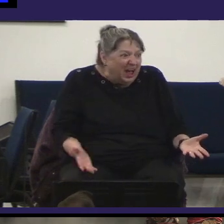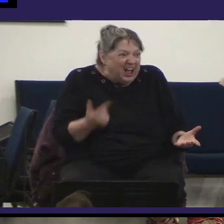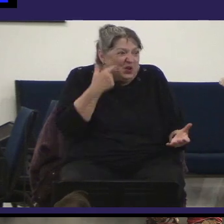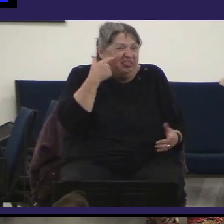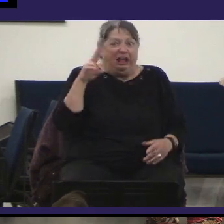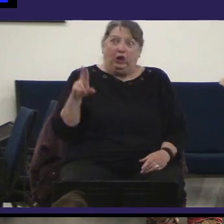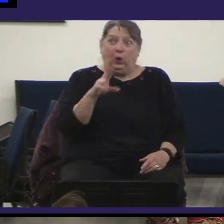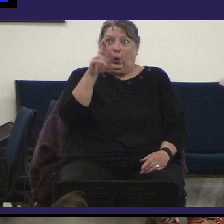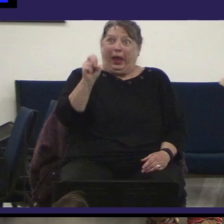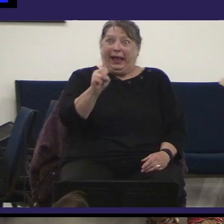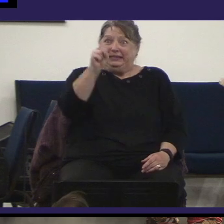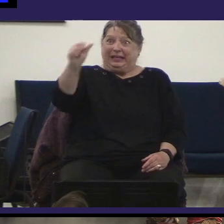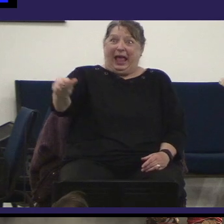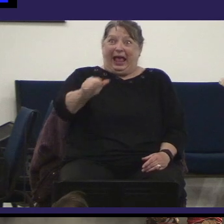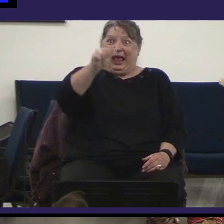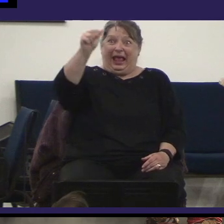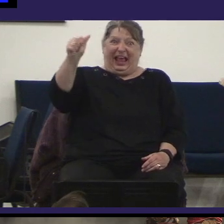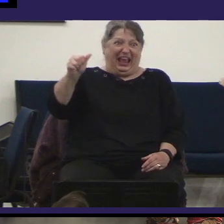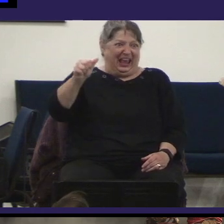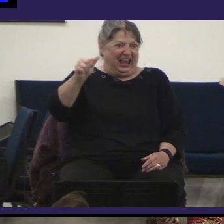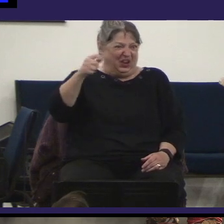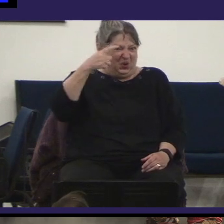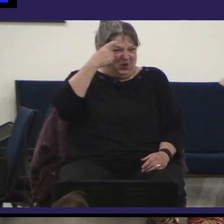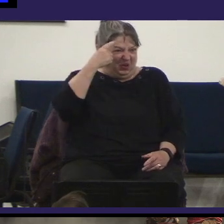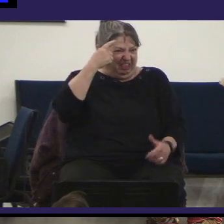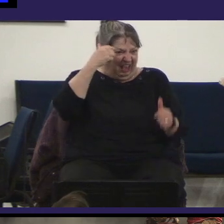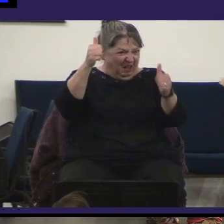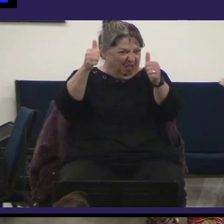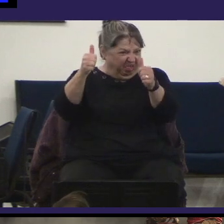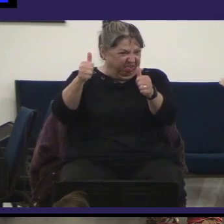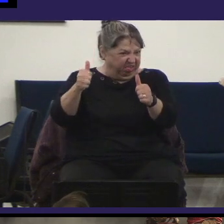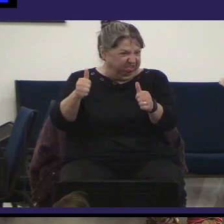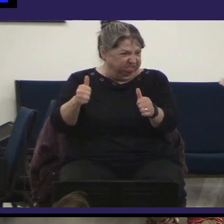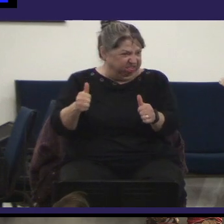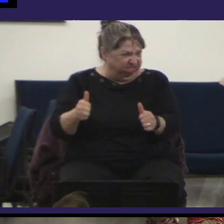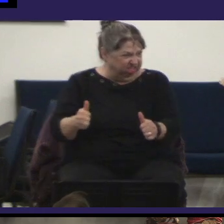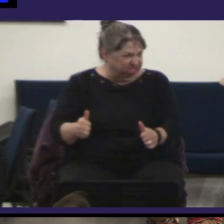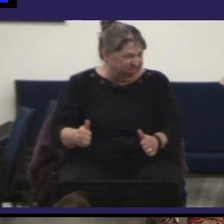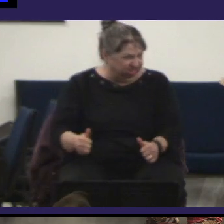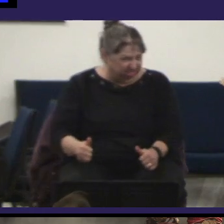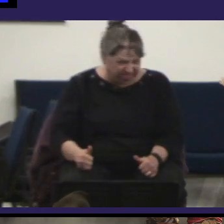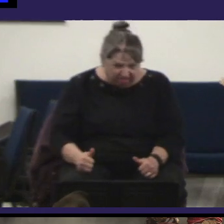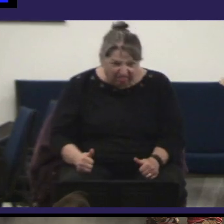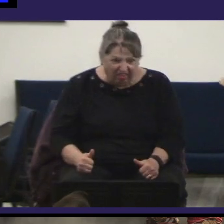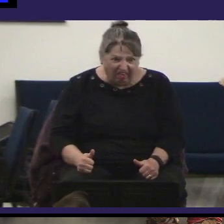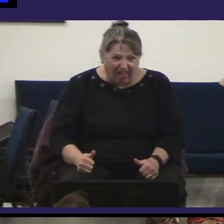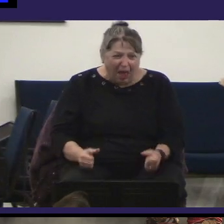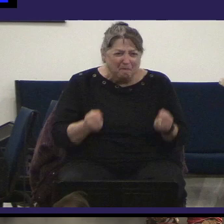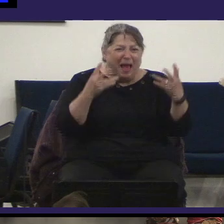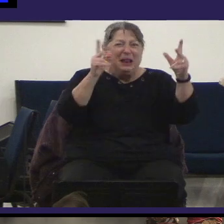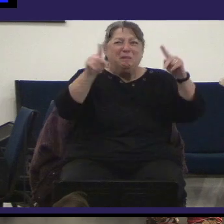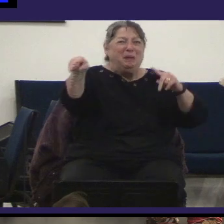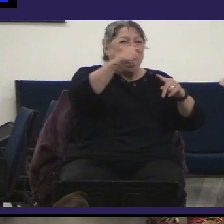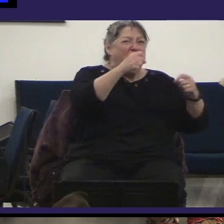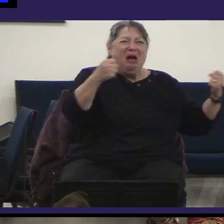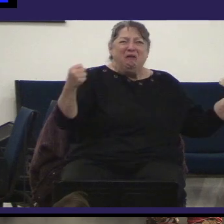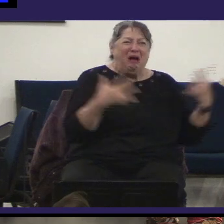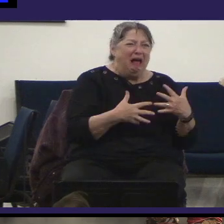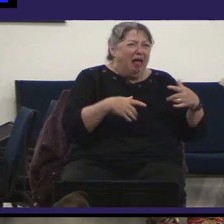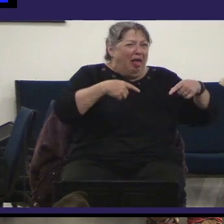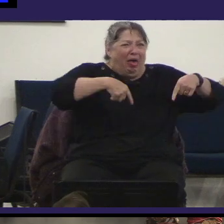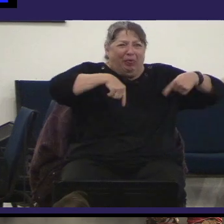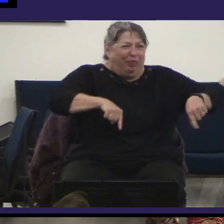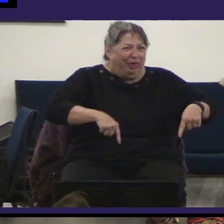States of America, is it coming to a close? Is it coming to the end? The anxiety, the fear, the worry, the